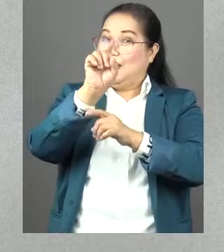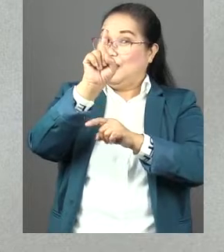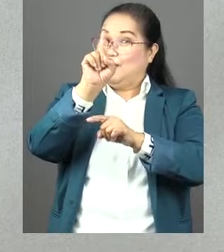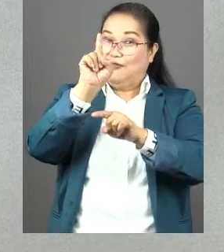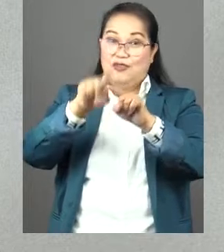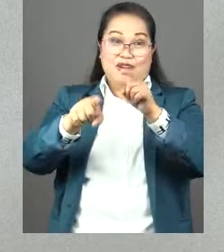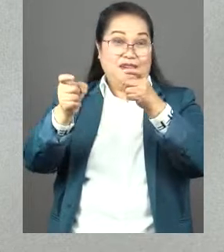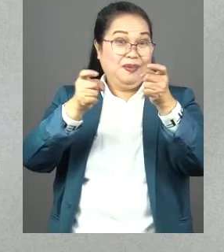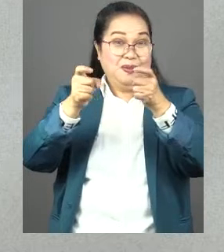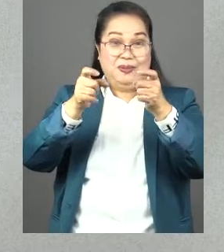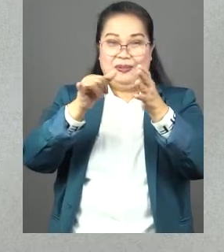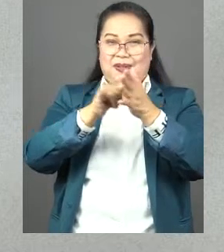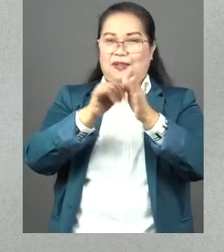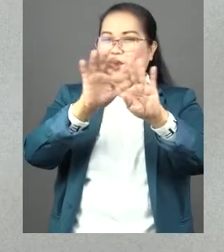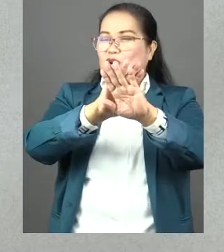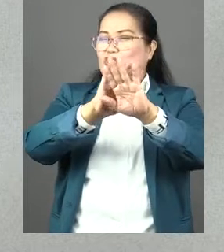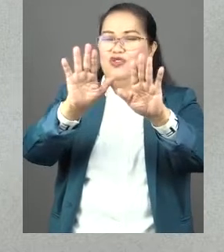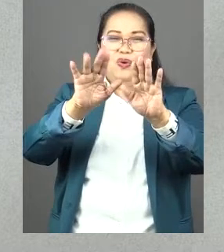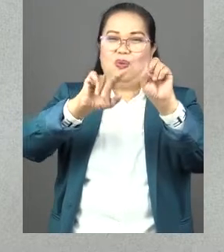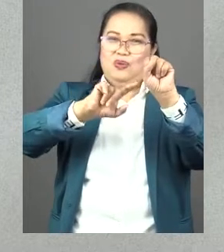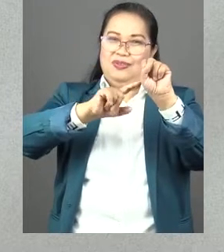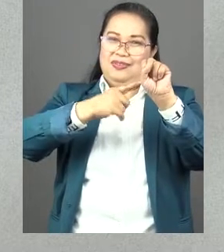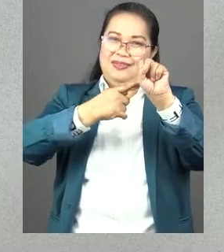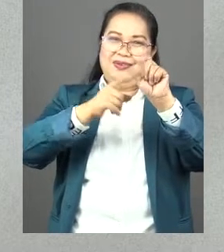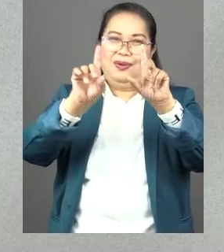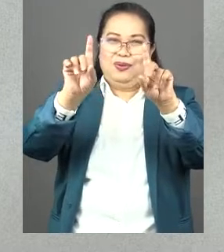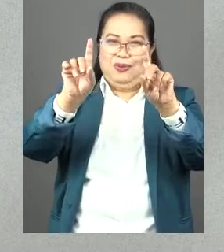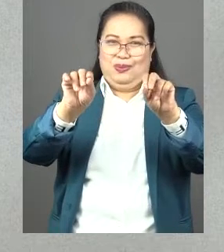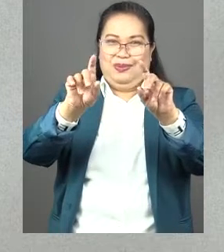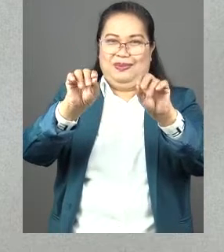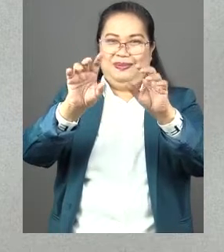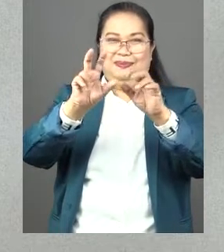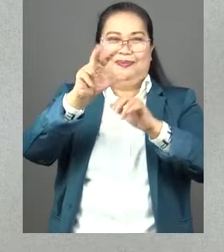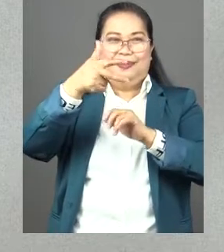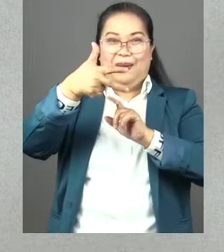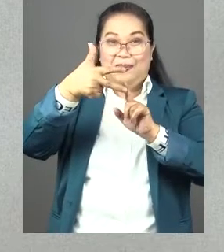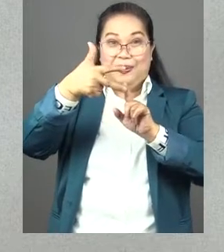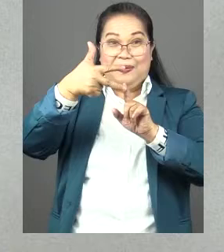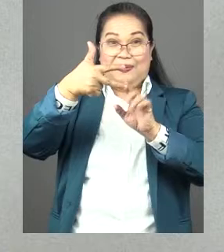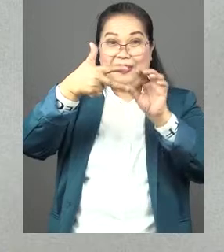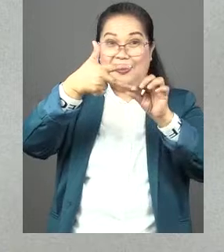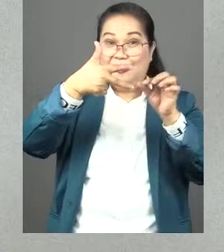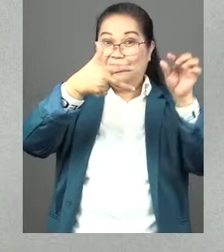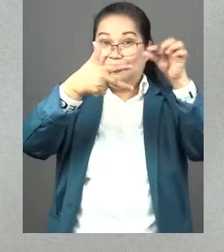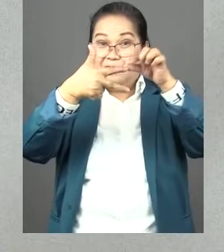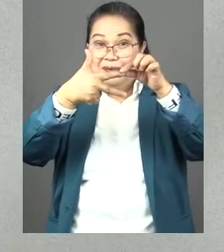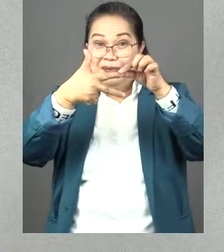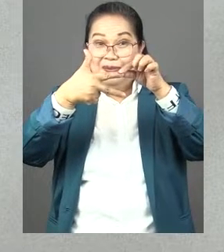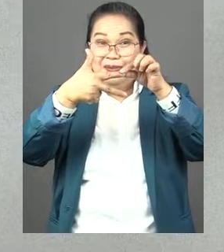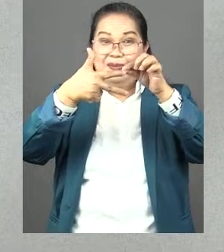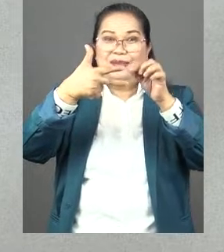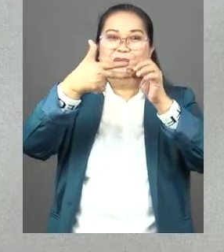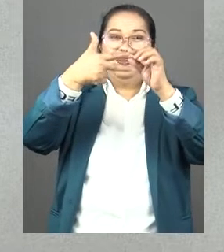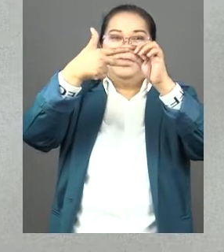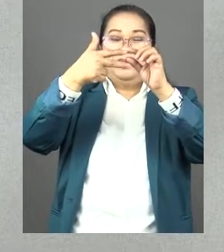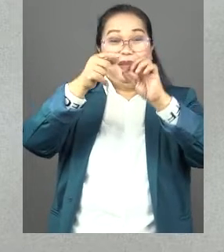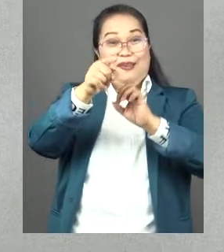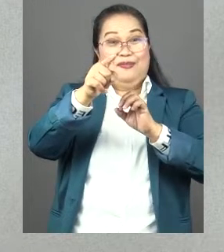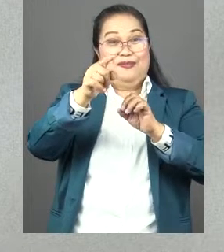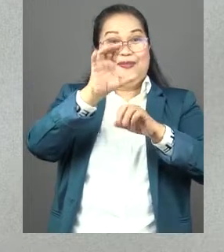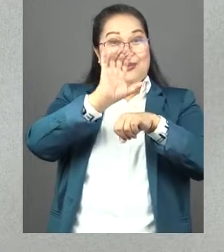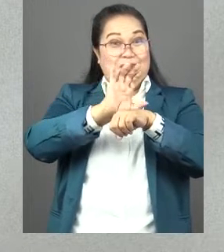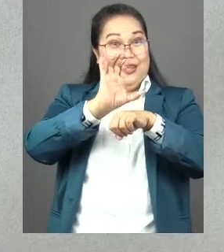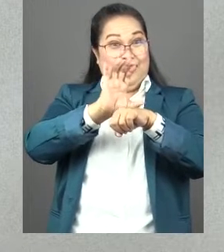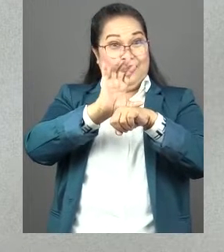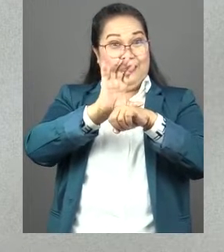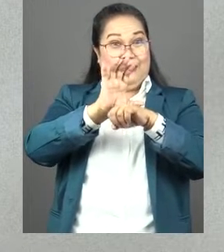even start. Now, number three is related to number two. If you are a church leader, remember the principle of